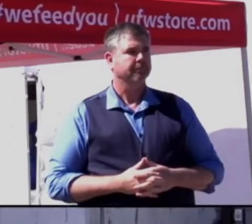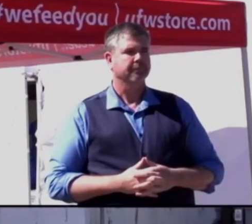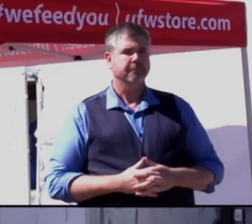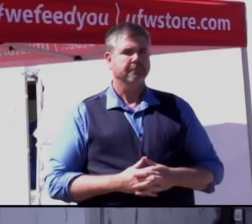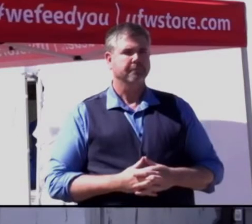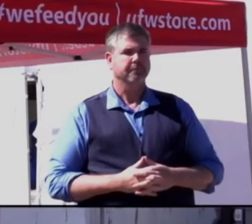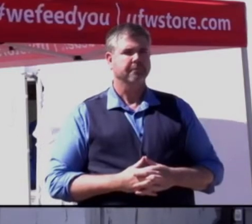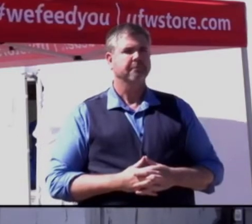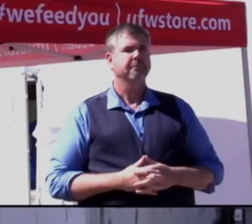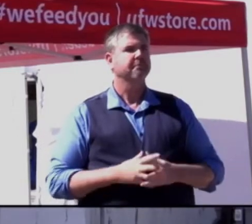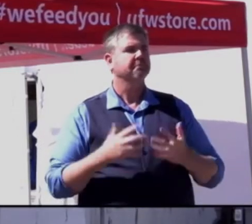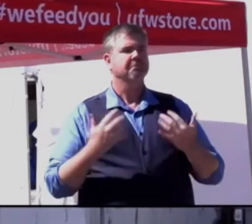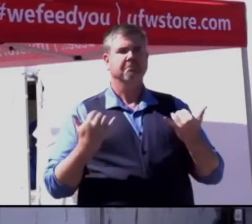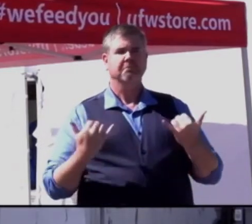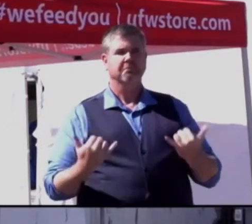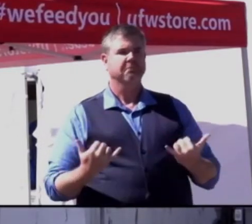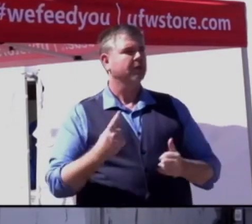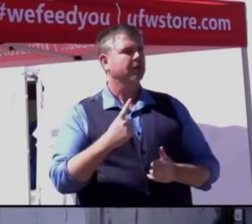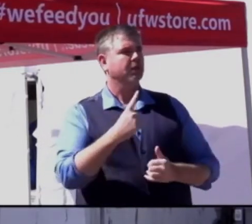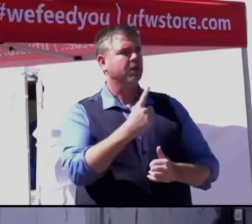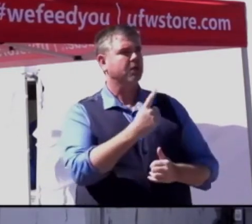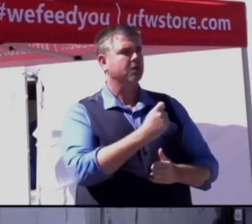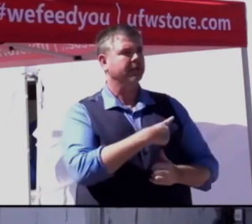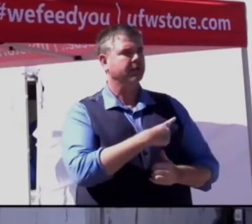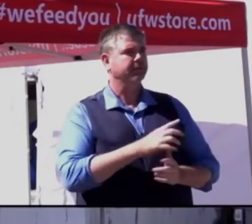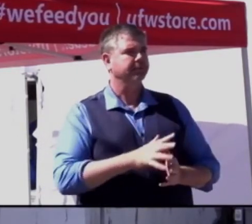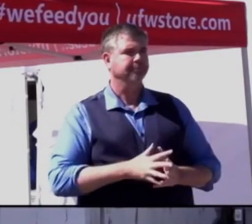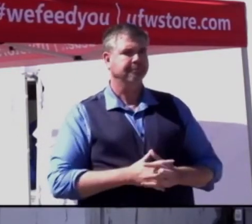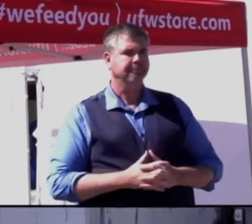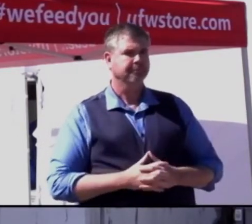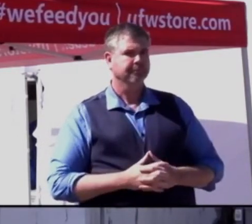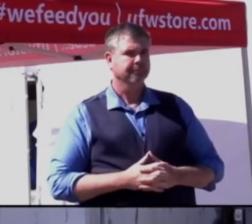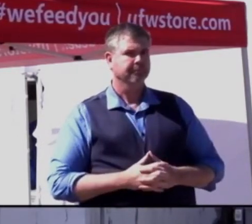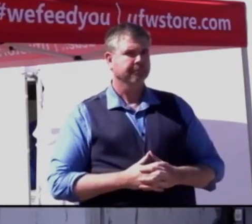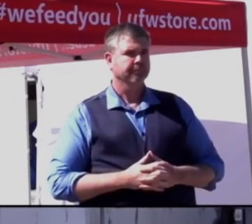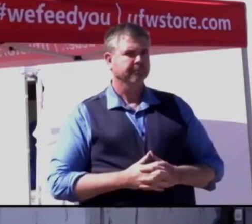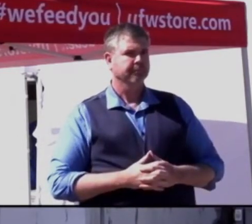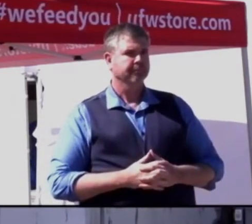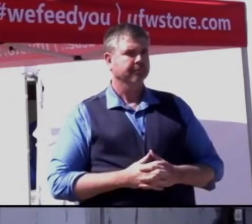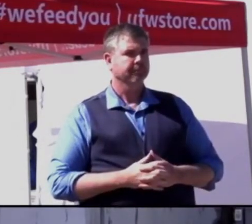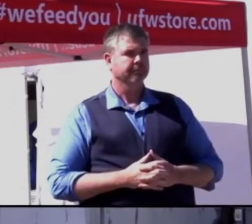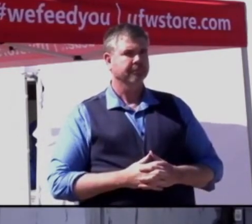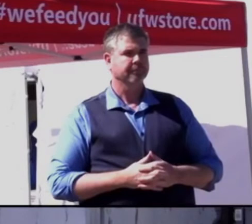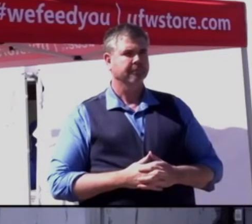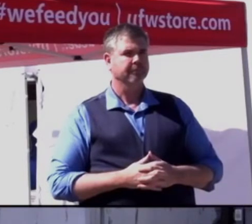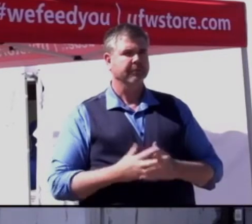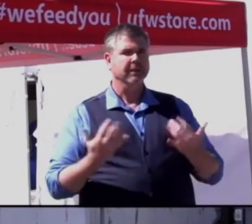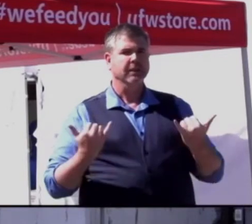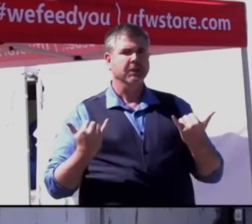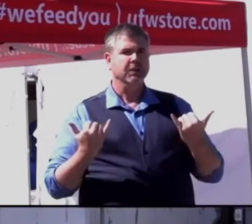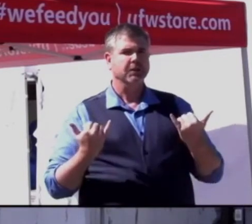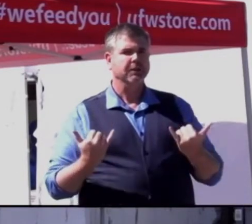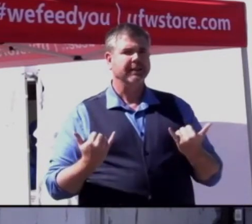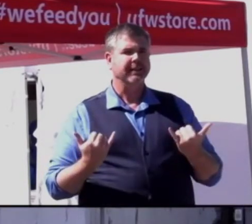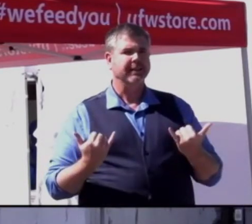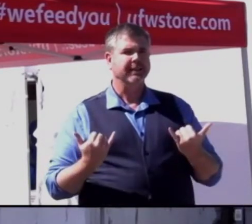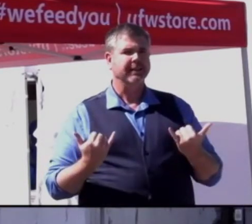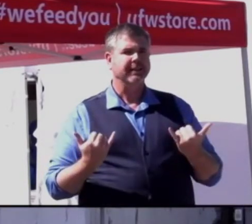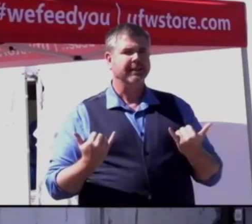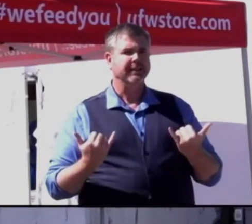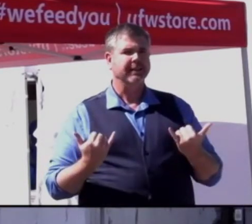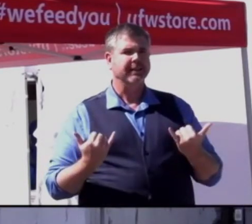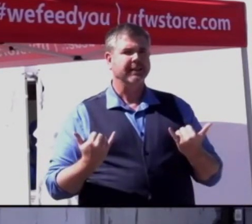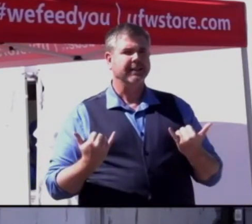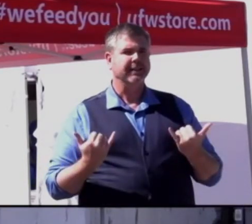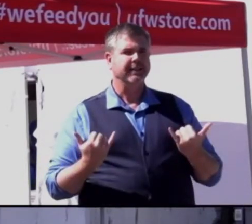It's still COVID related, but it's a little off the agriculture topic, and that is today is the first day that classes of worship in Santa Clara County will be able